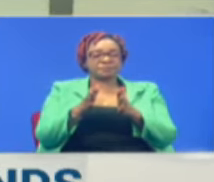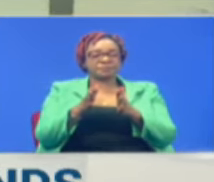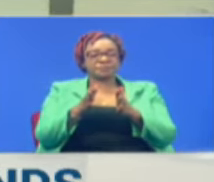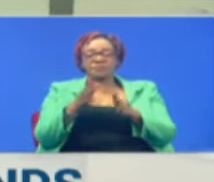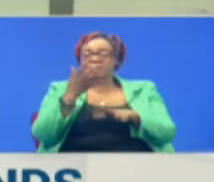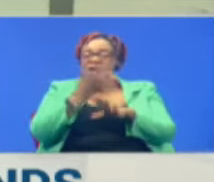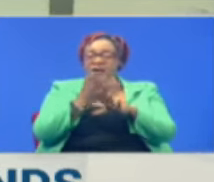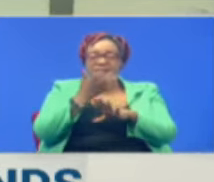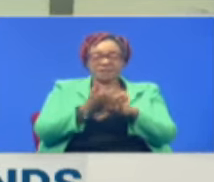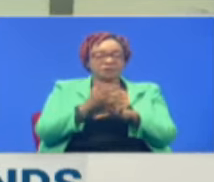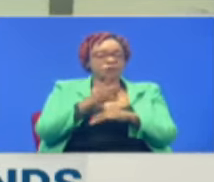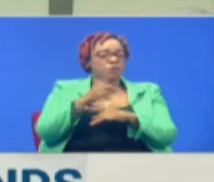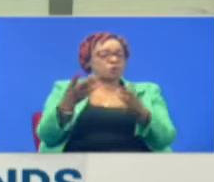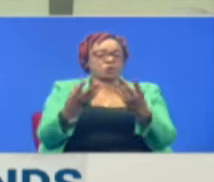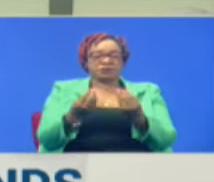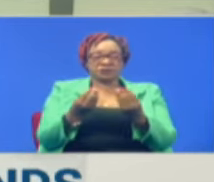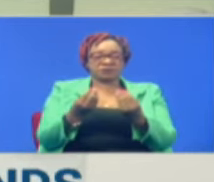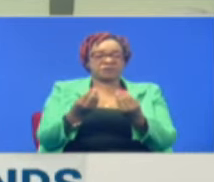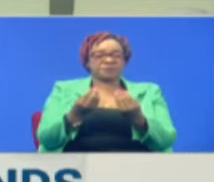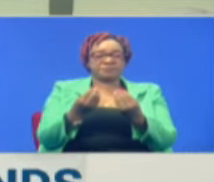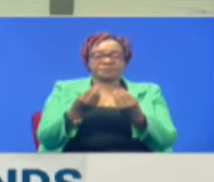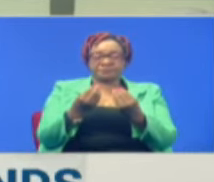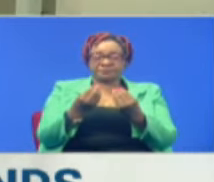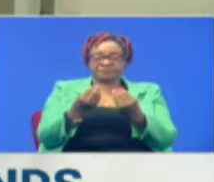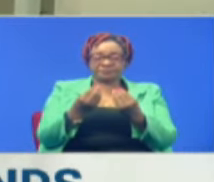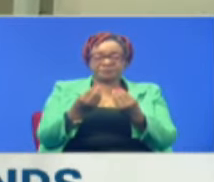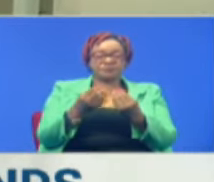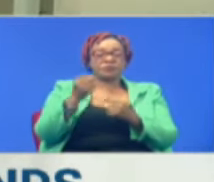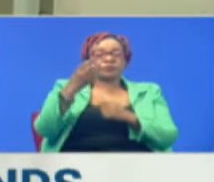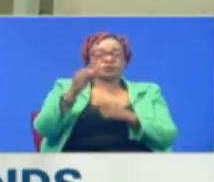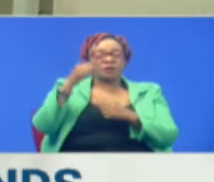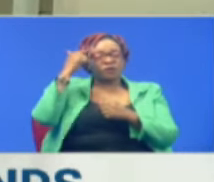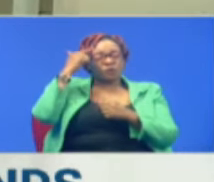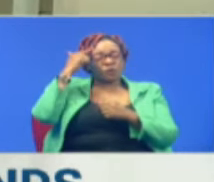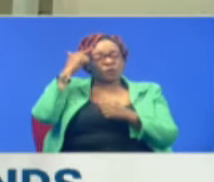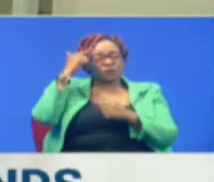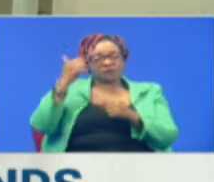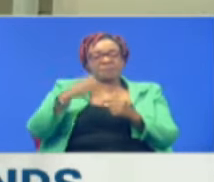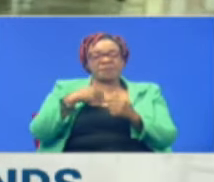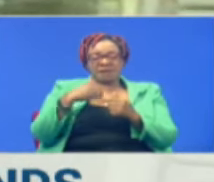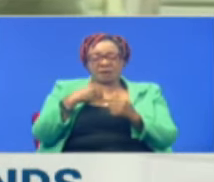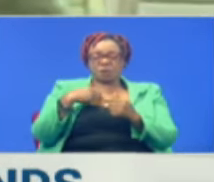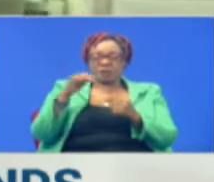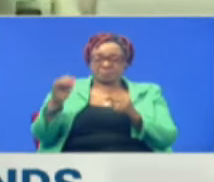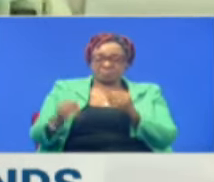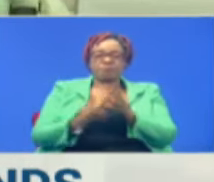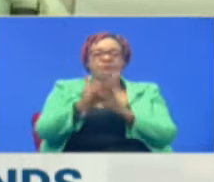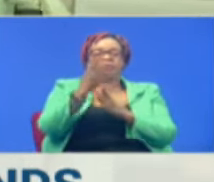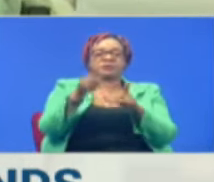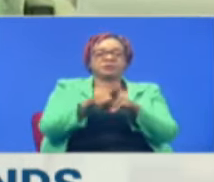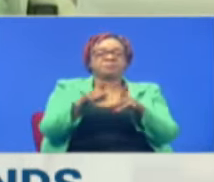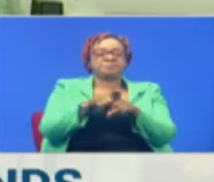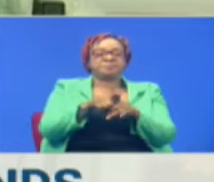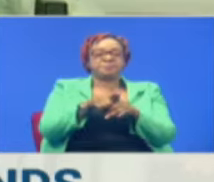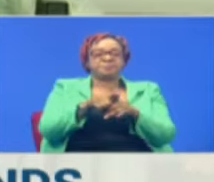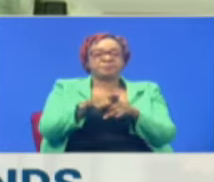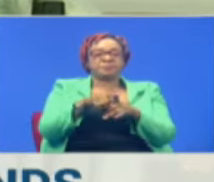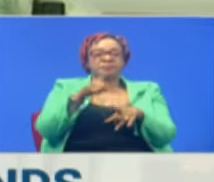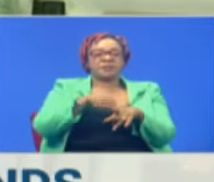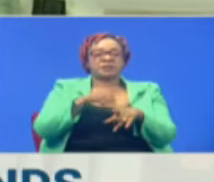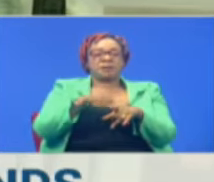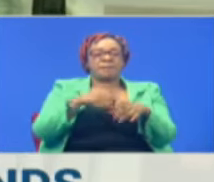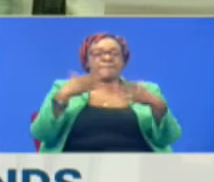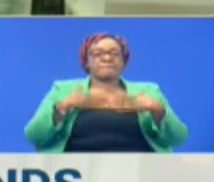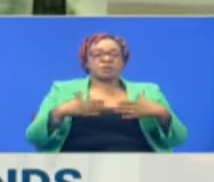who work in this industry is not that good of a picture. So they thought probably I'd be oriented in the same. When you, the body's off the fridge,